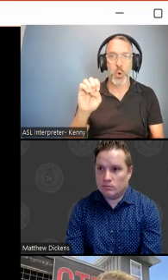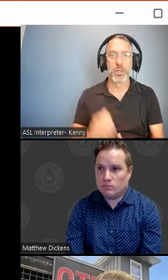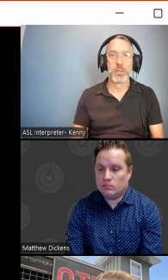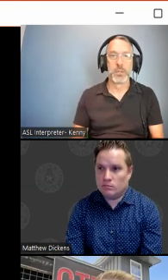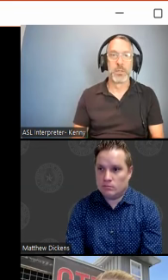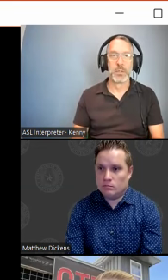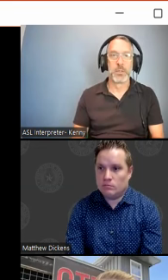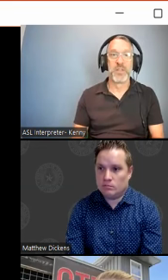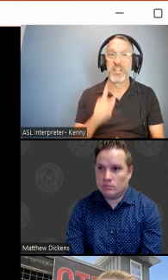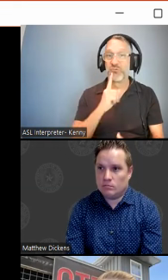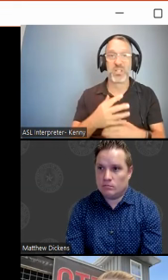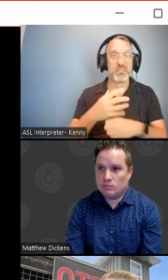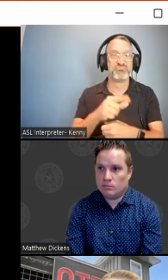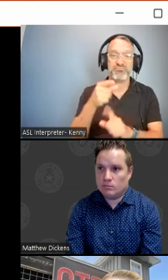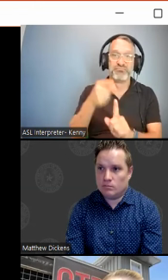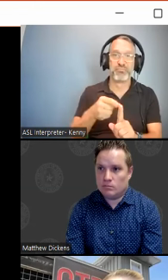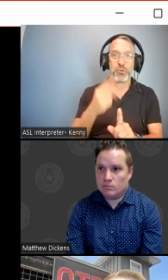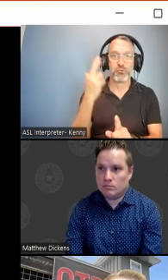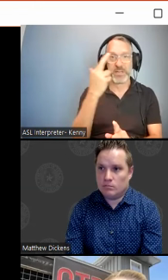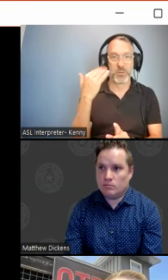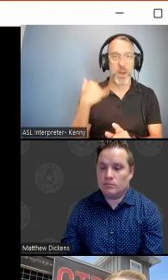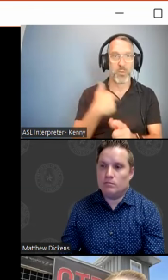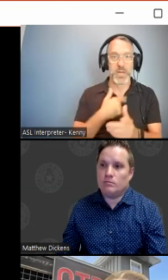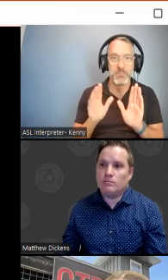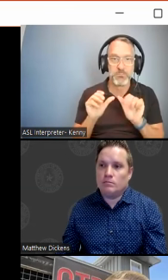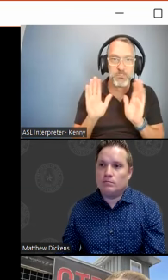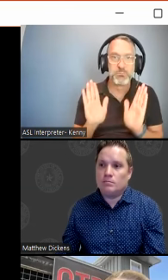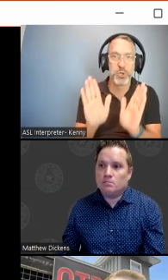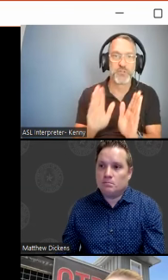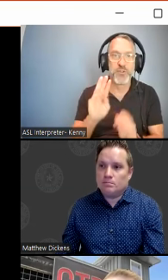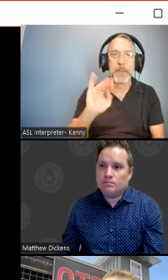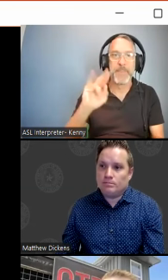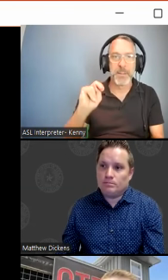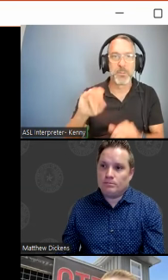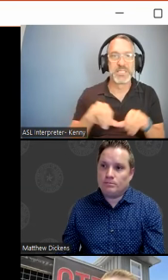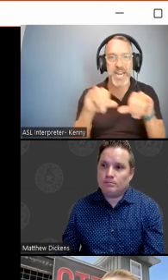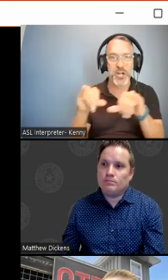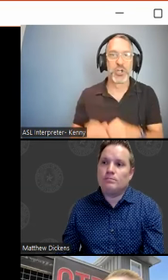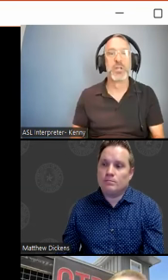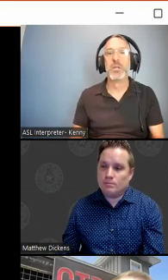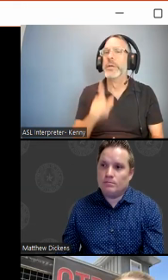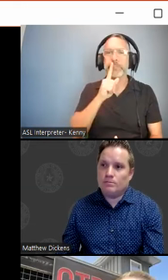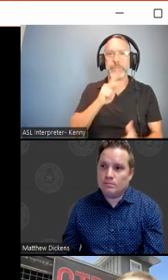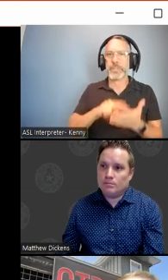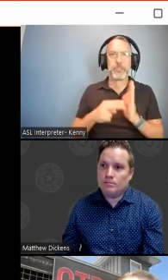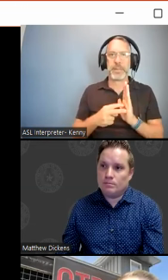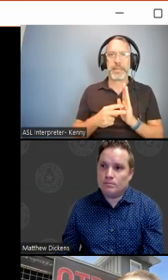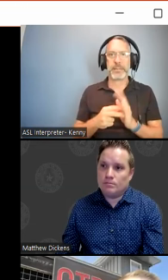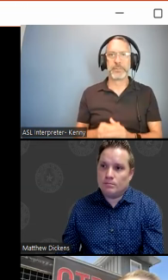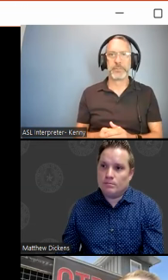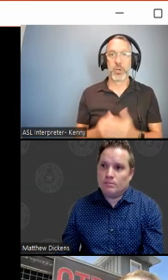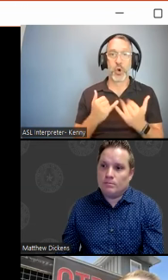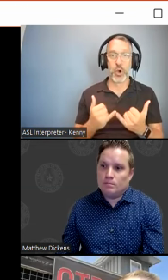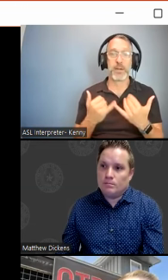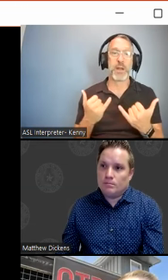is the crux of why we push to get that minimal enforcement standard. It doesn't mean, you know, currently